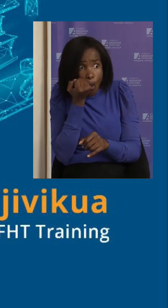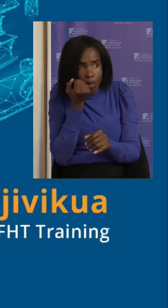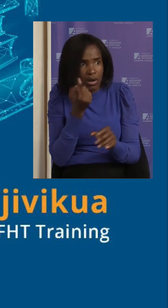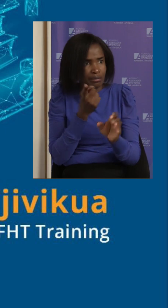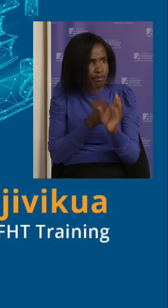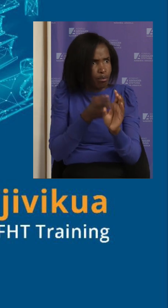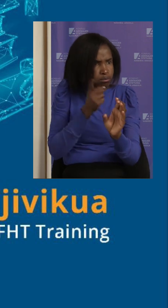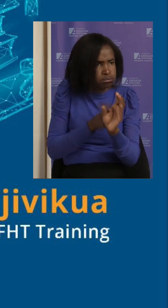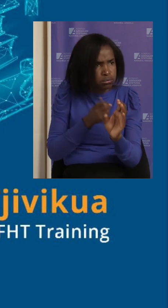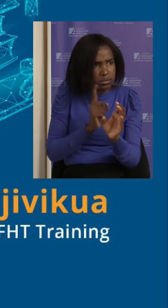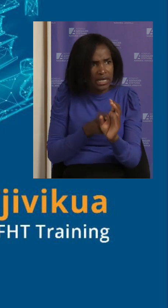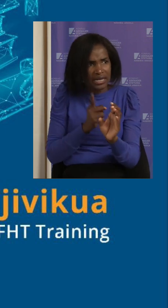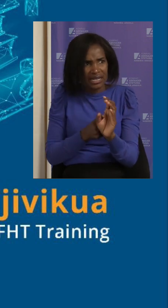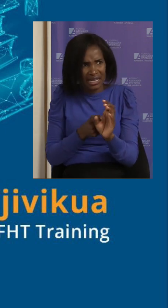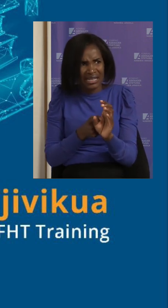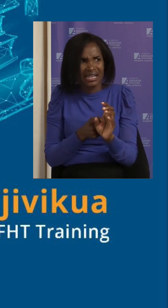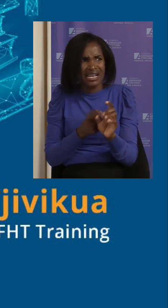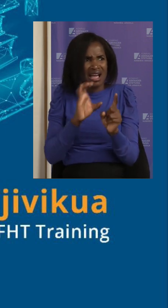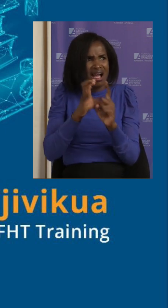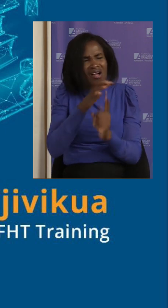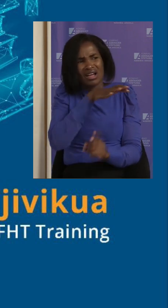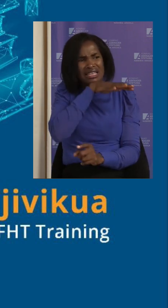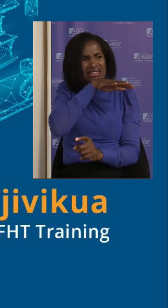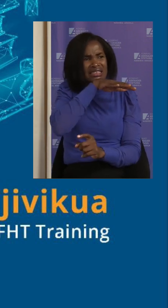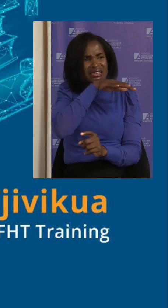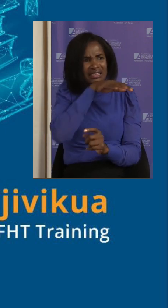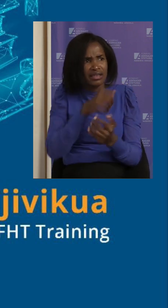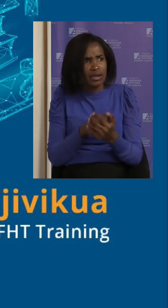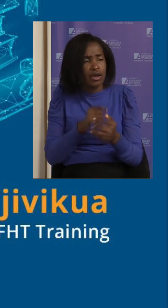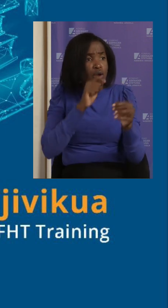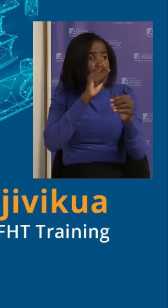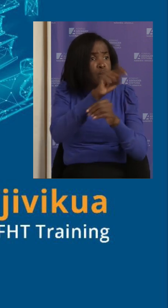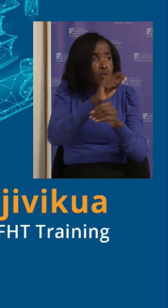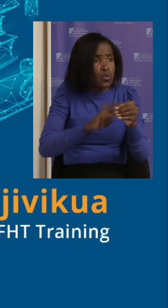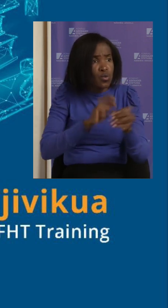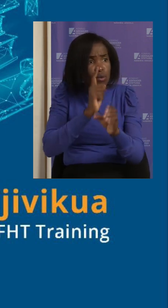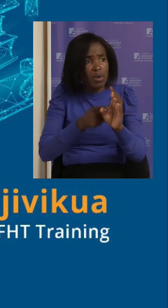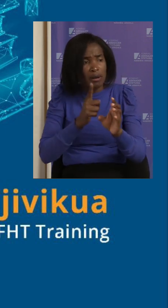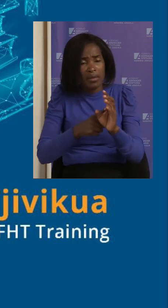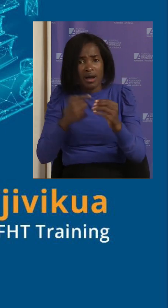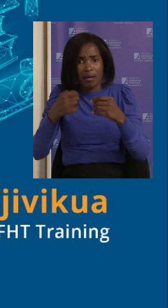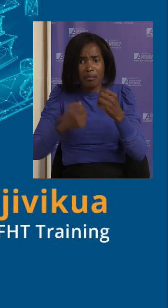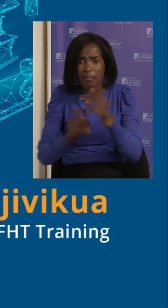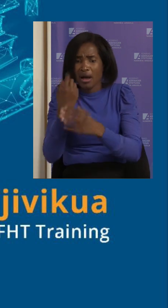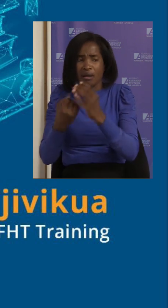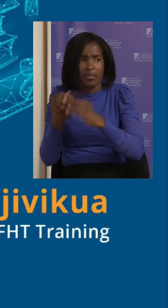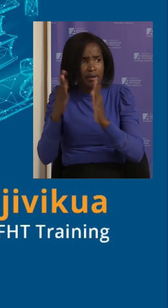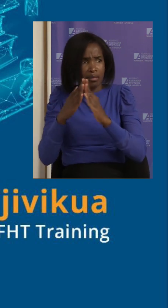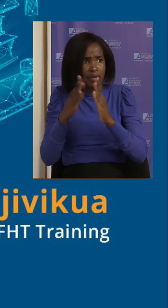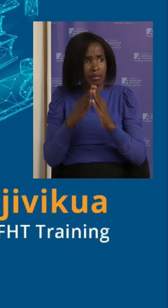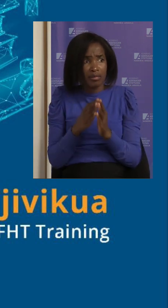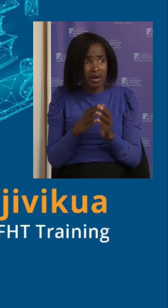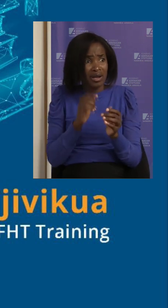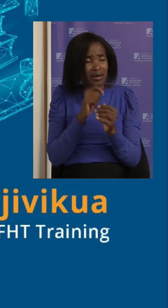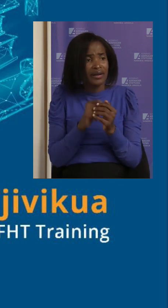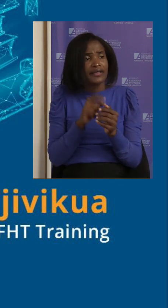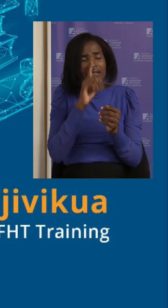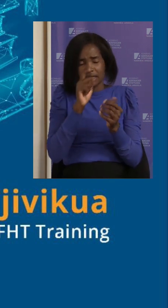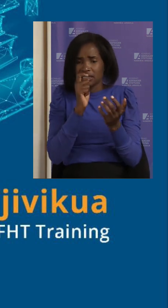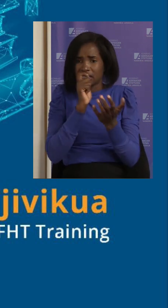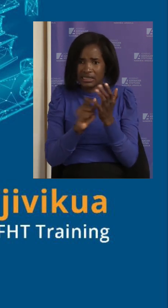alcohol, culture of resistance, explosion of shebeens in residential areas, etc., as is daily documented by